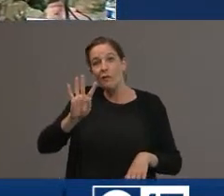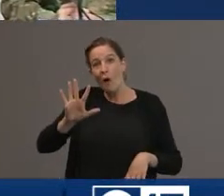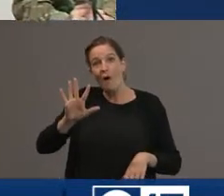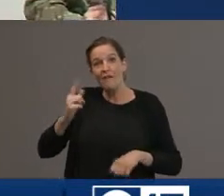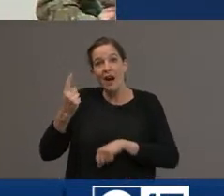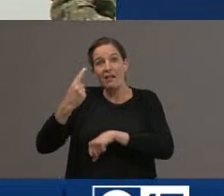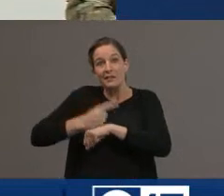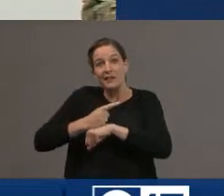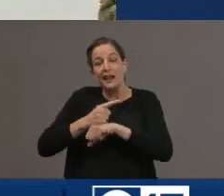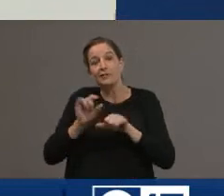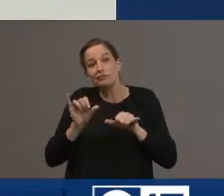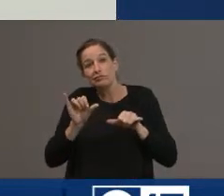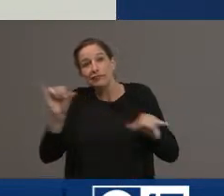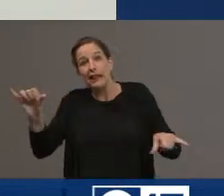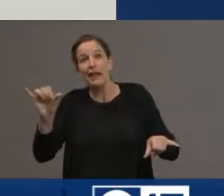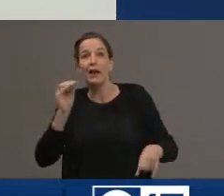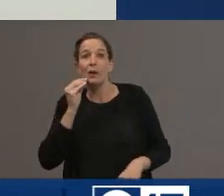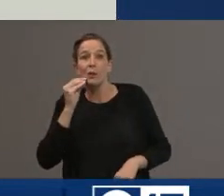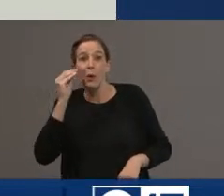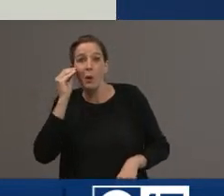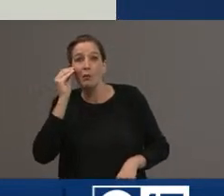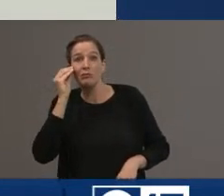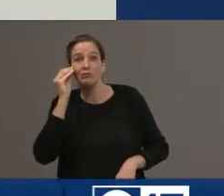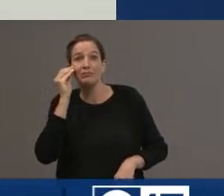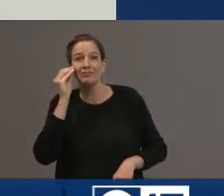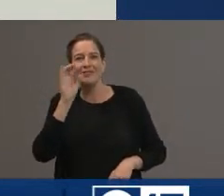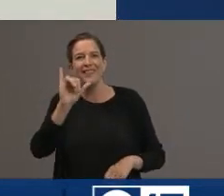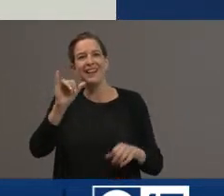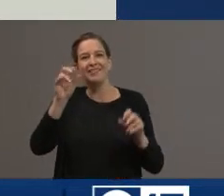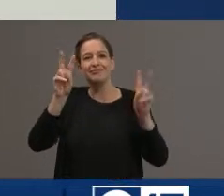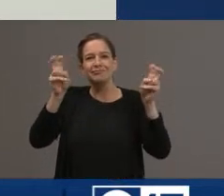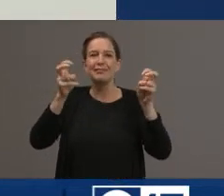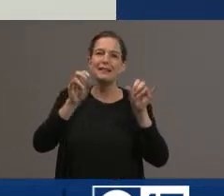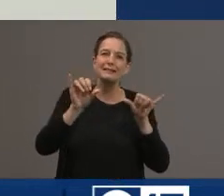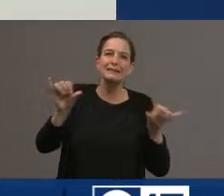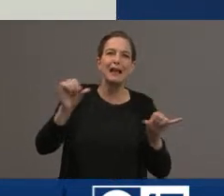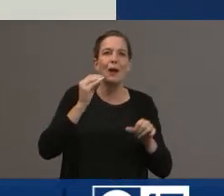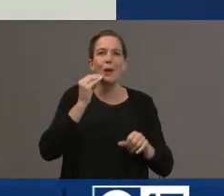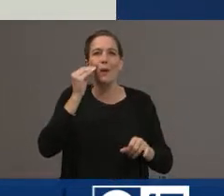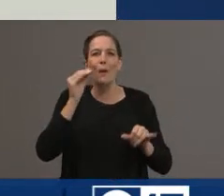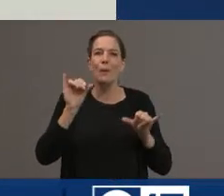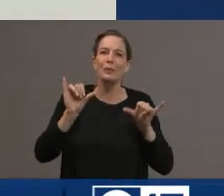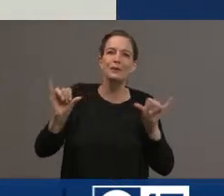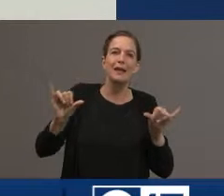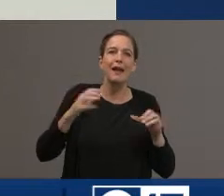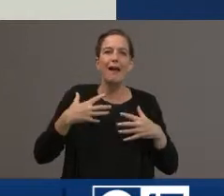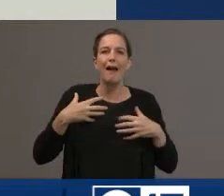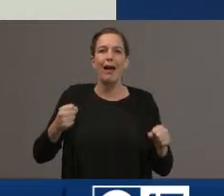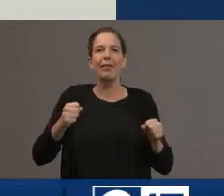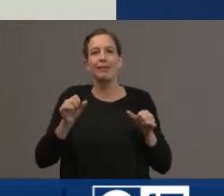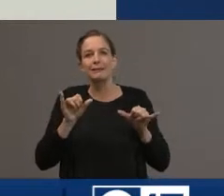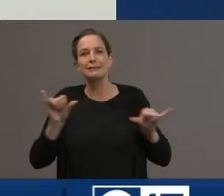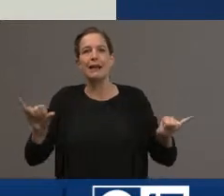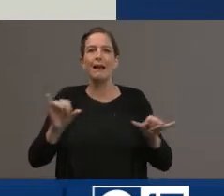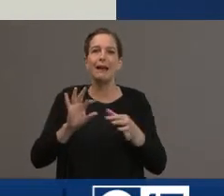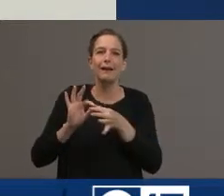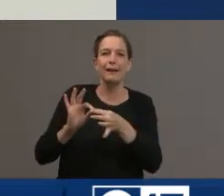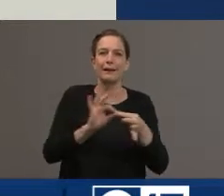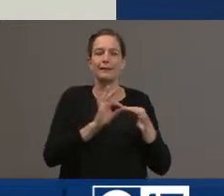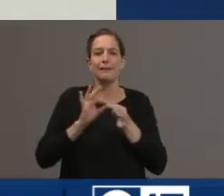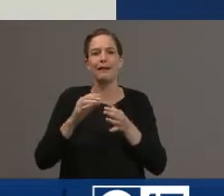stay healthy, and stay connected. I want to say again, thank you for the cooperation and partnership. You